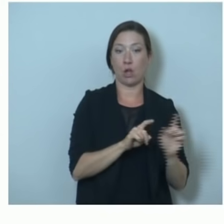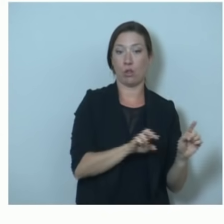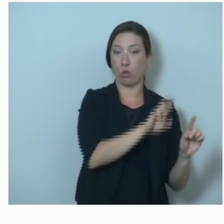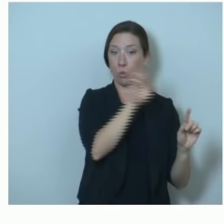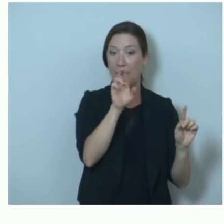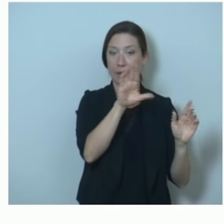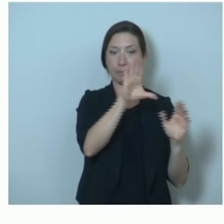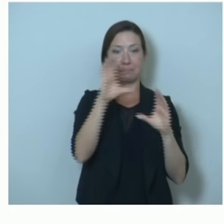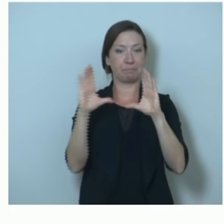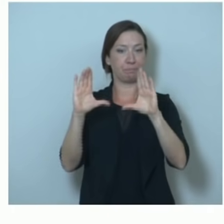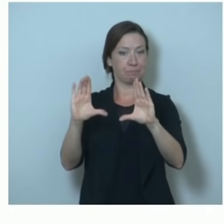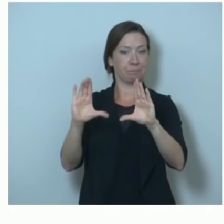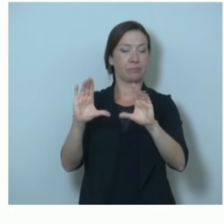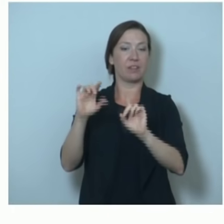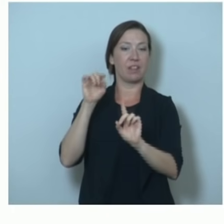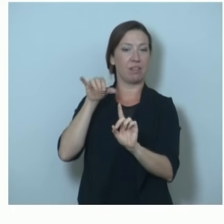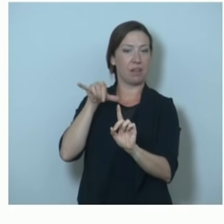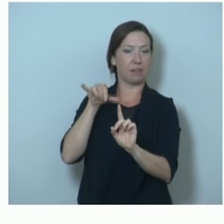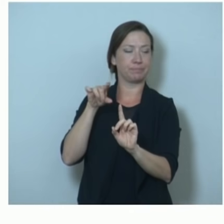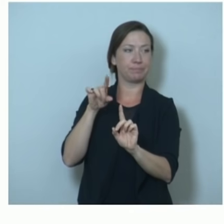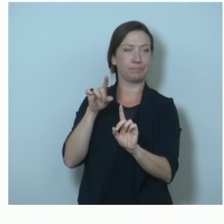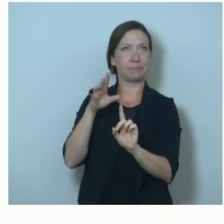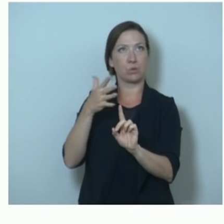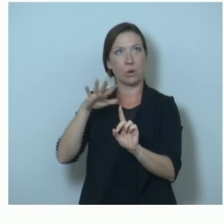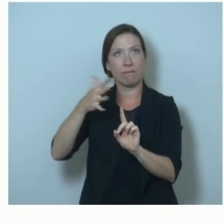just what